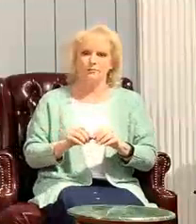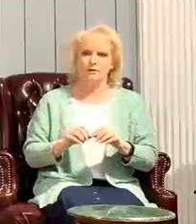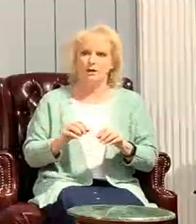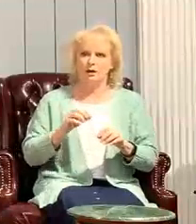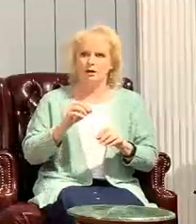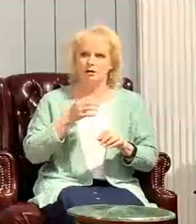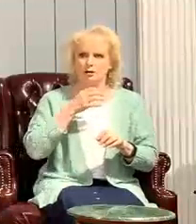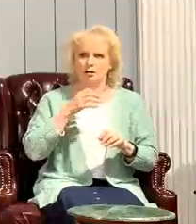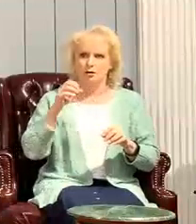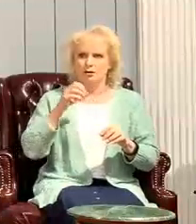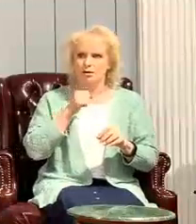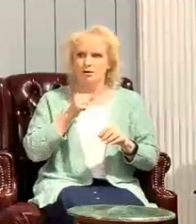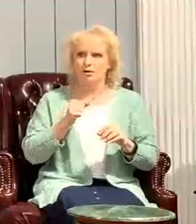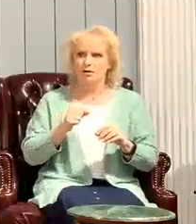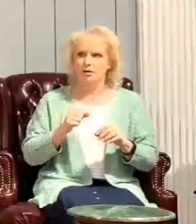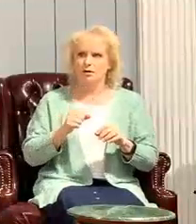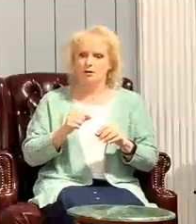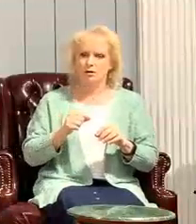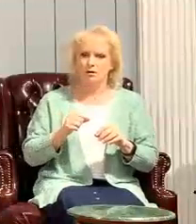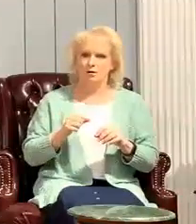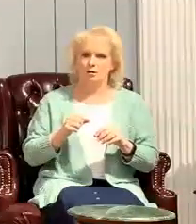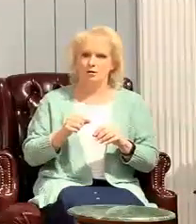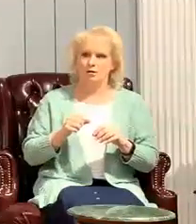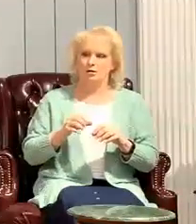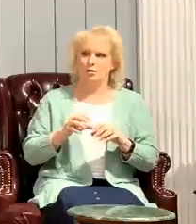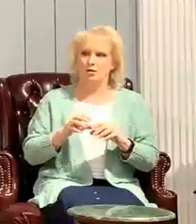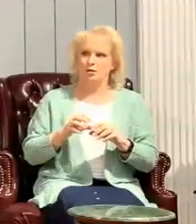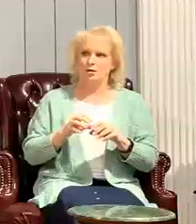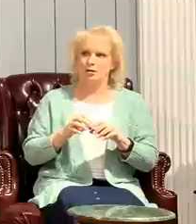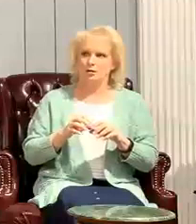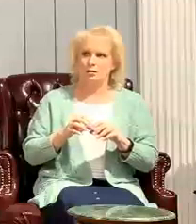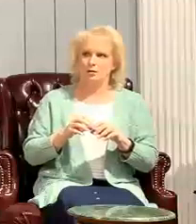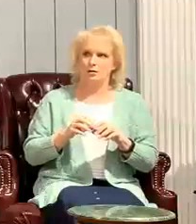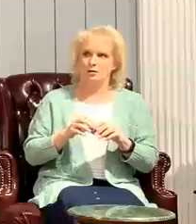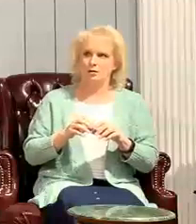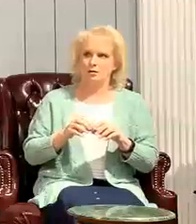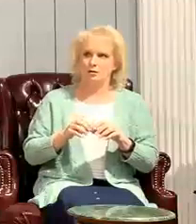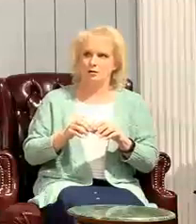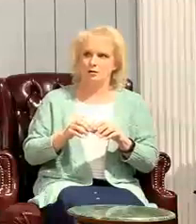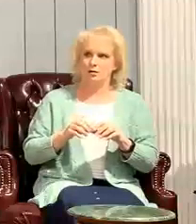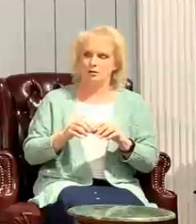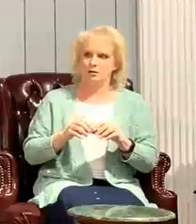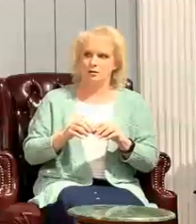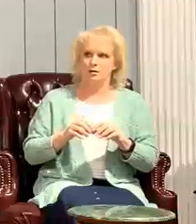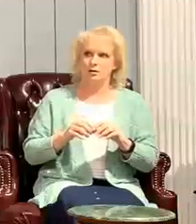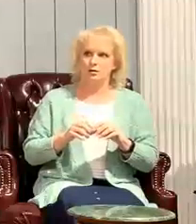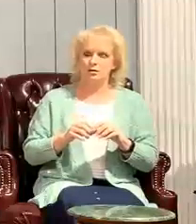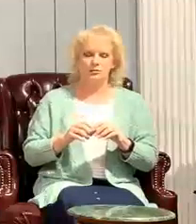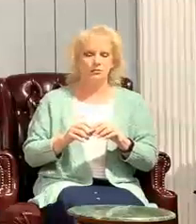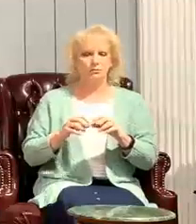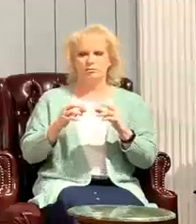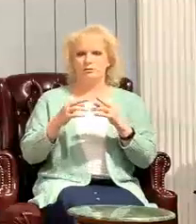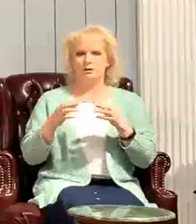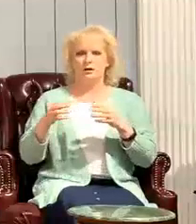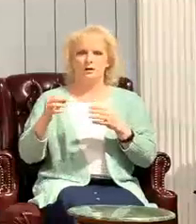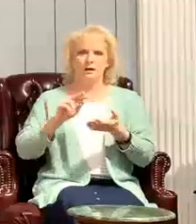Depot. They cut off both ends, and one end they wired into the box. They swung it over nails in the basement, and the other end